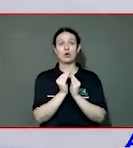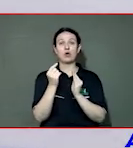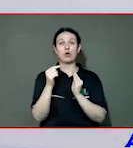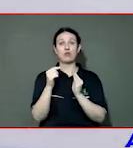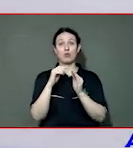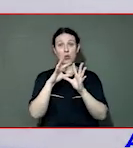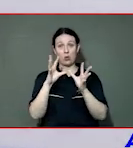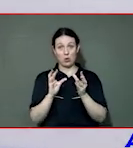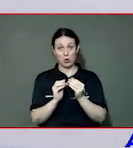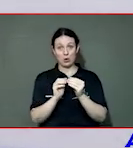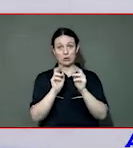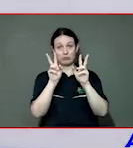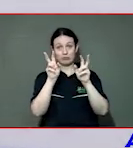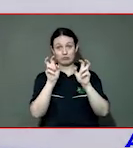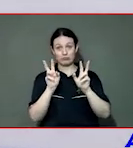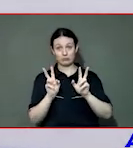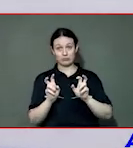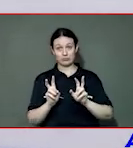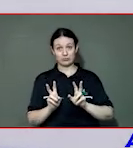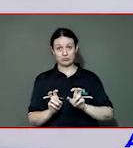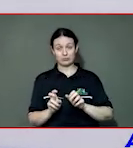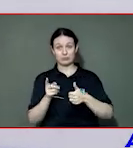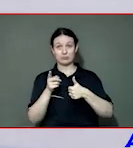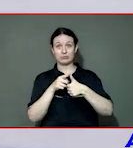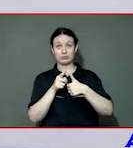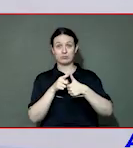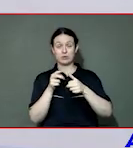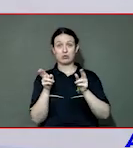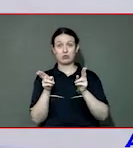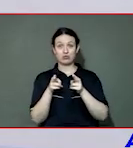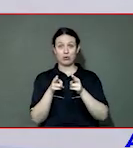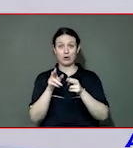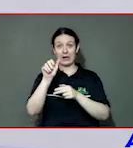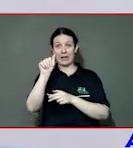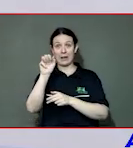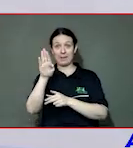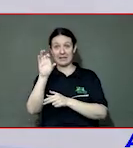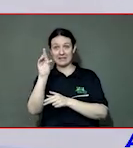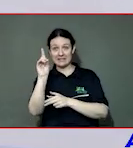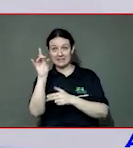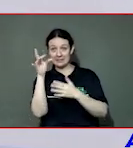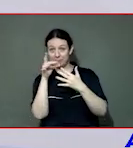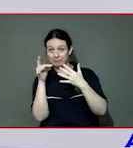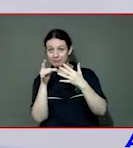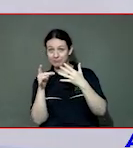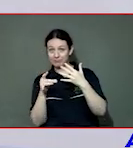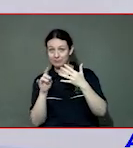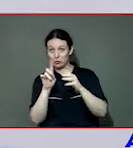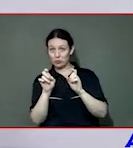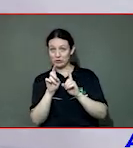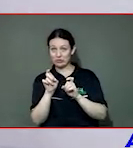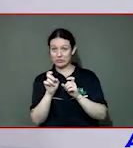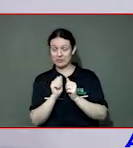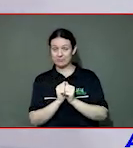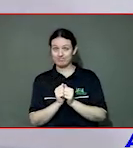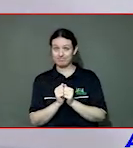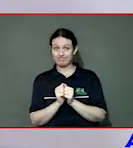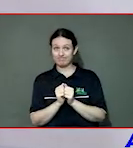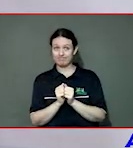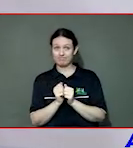them. There will be your multiple choice. And you know, your multiple